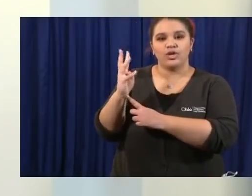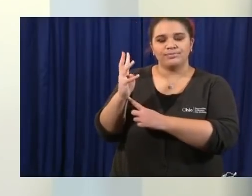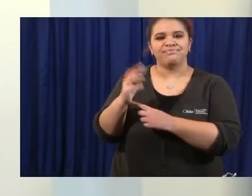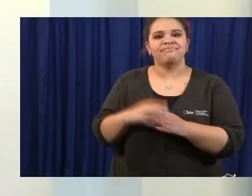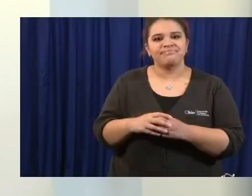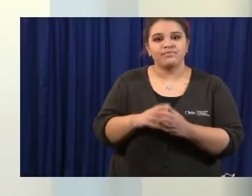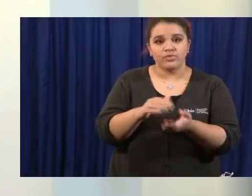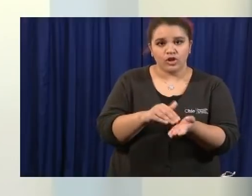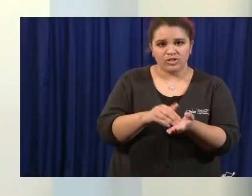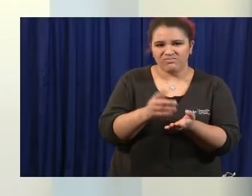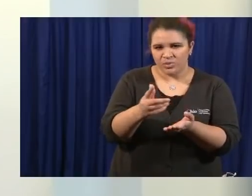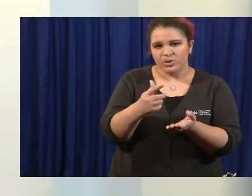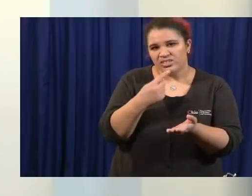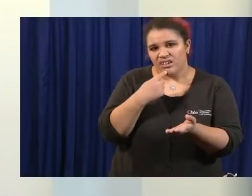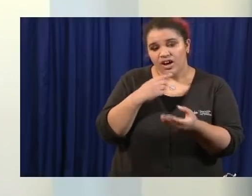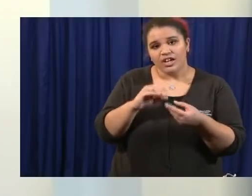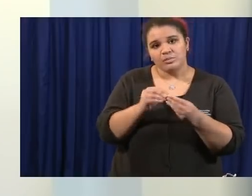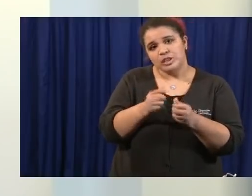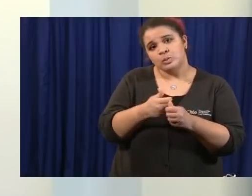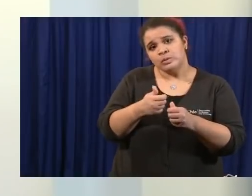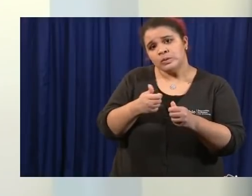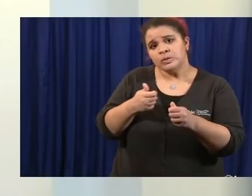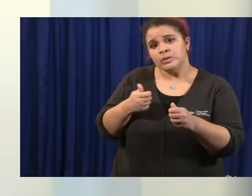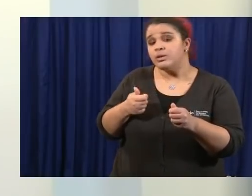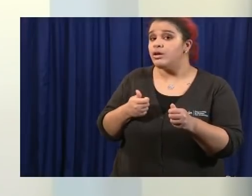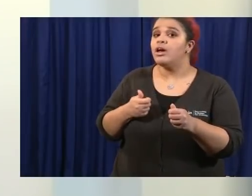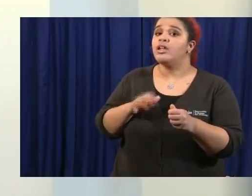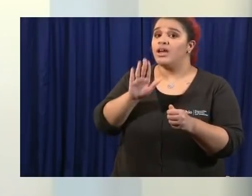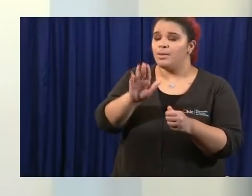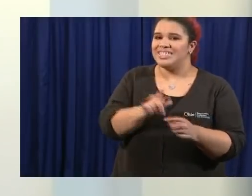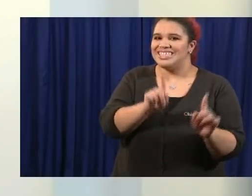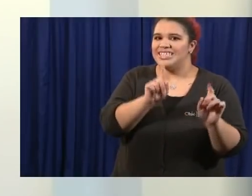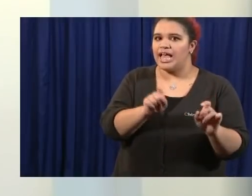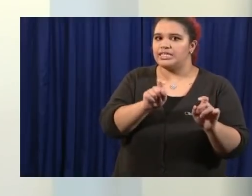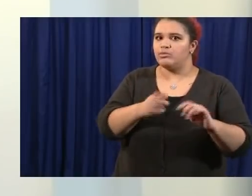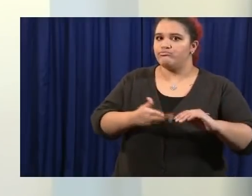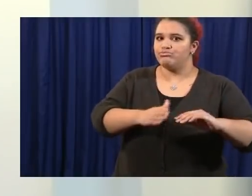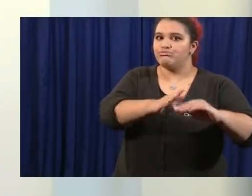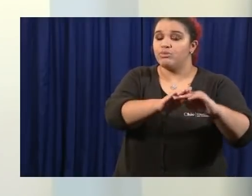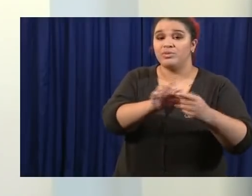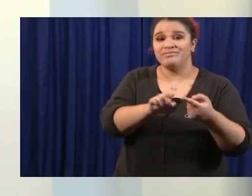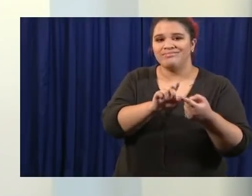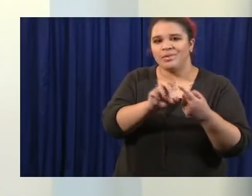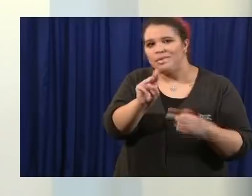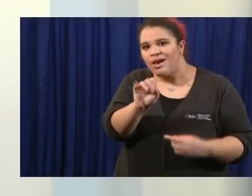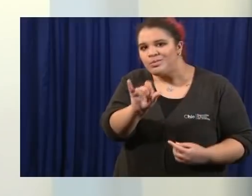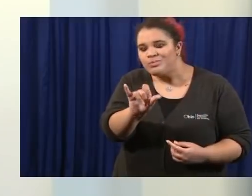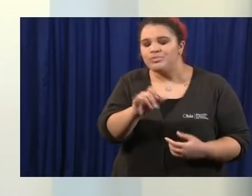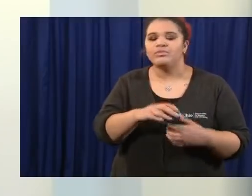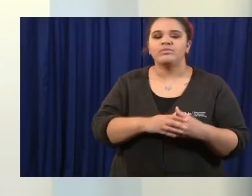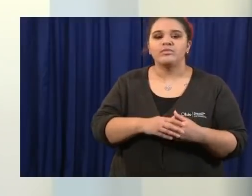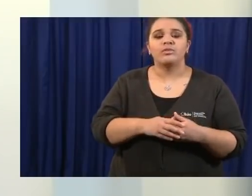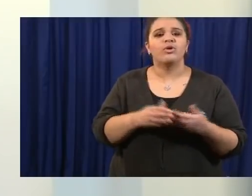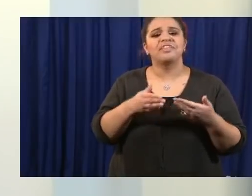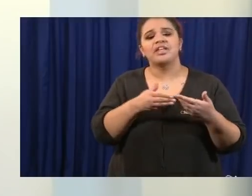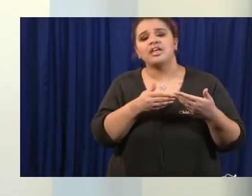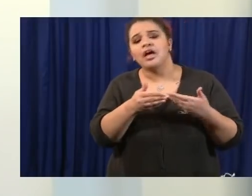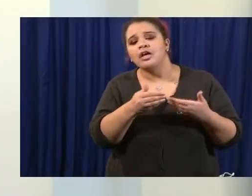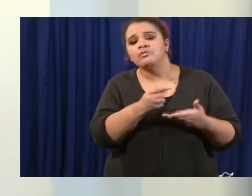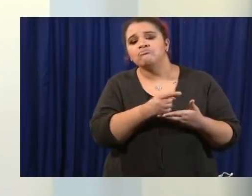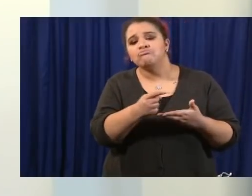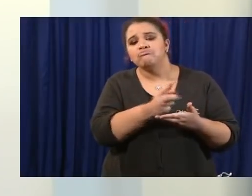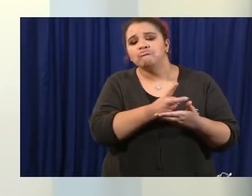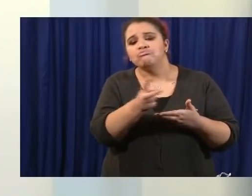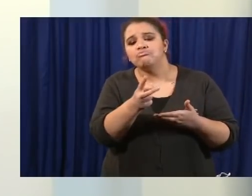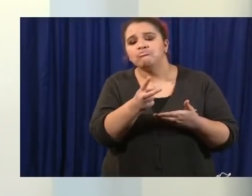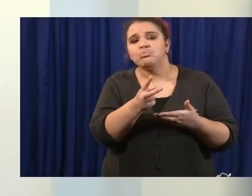with testing not being fully ramped up until May, are there other indicators that you'll be looking at over the next few weeks to make sure that